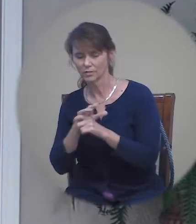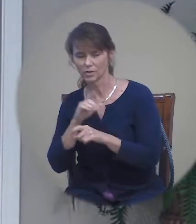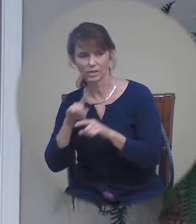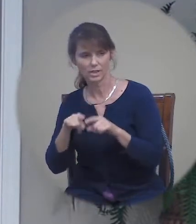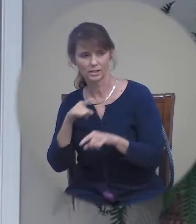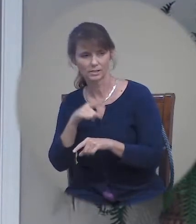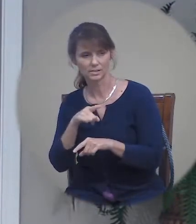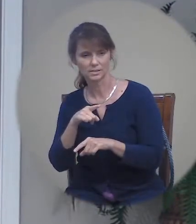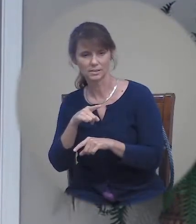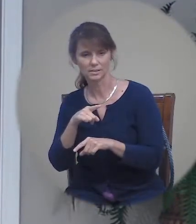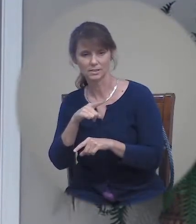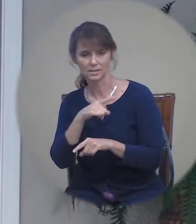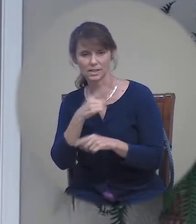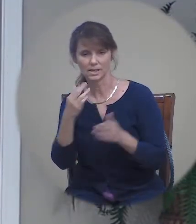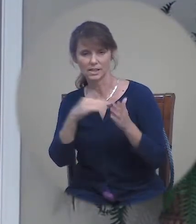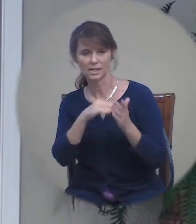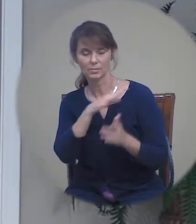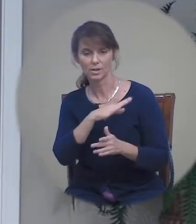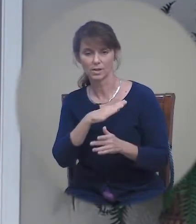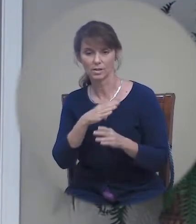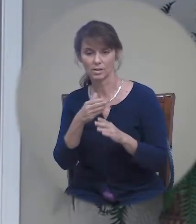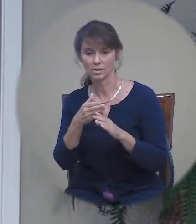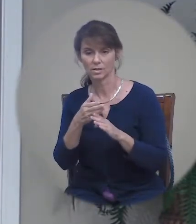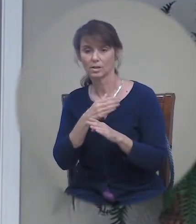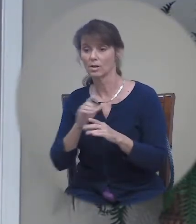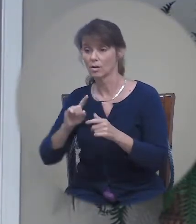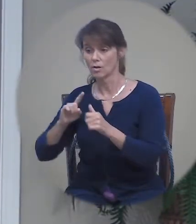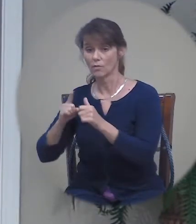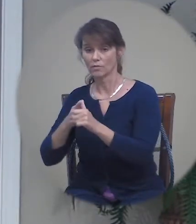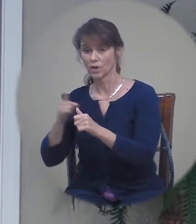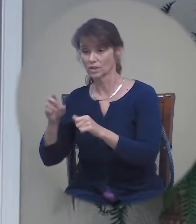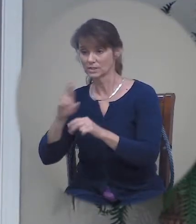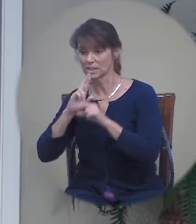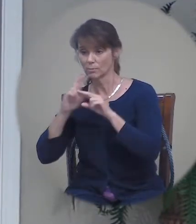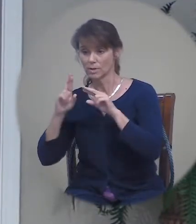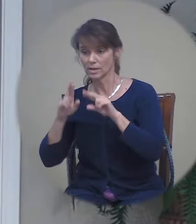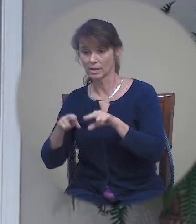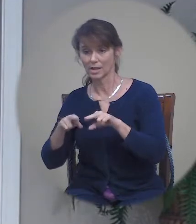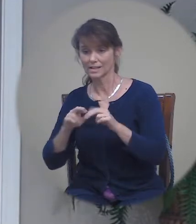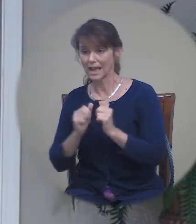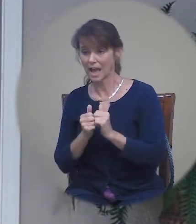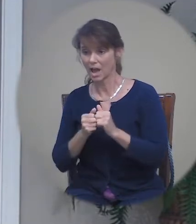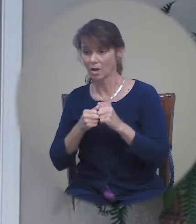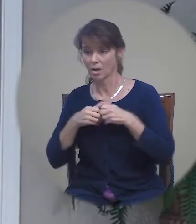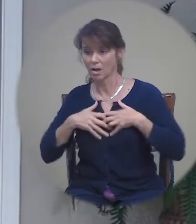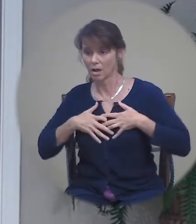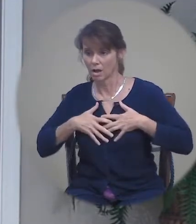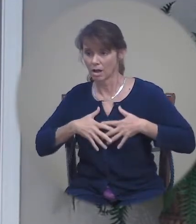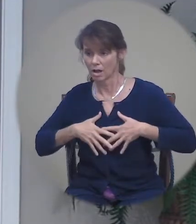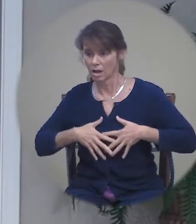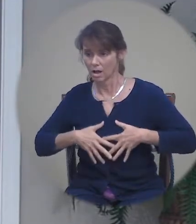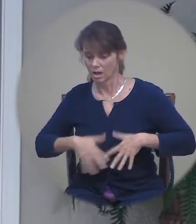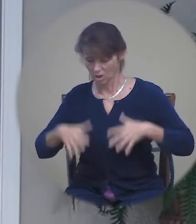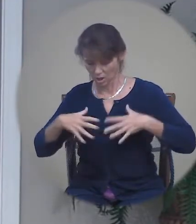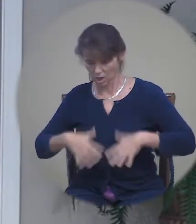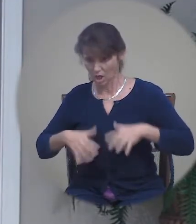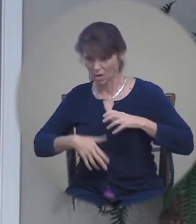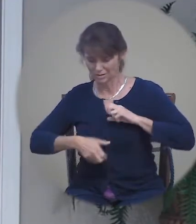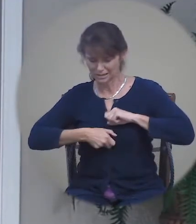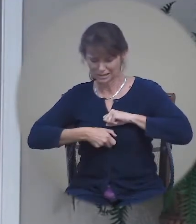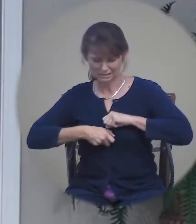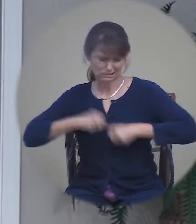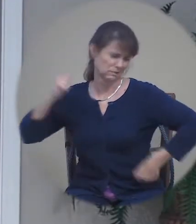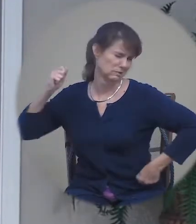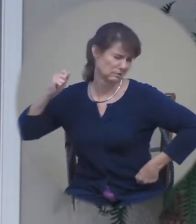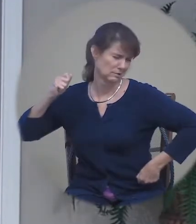though, Matt. But even before that, his reaction is one of despair. He tears his clothes. He hears what's going